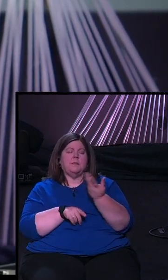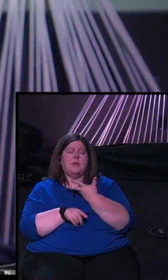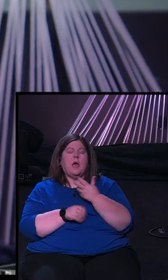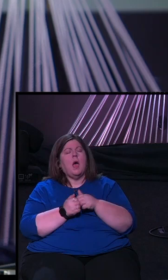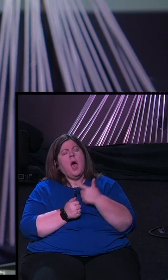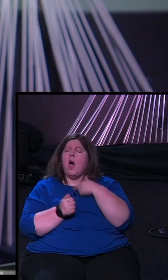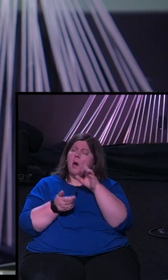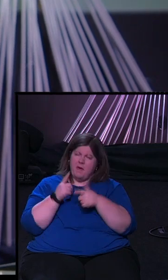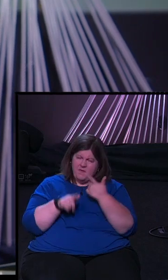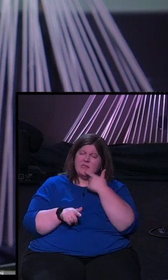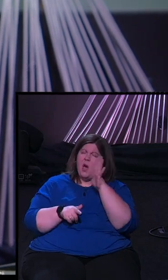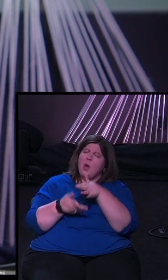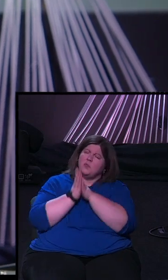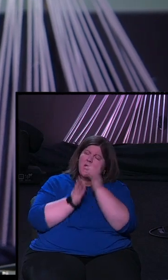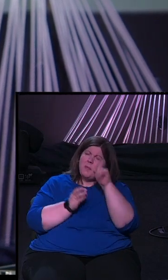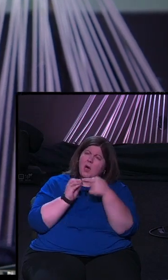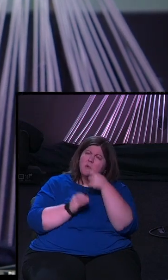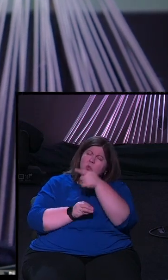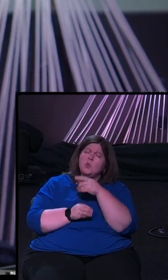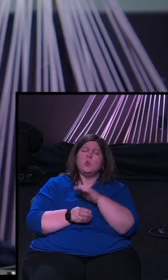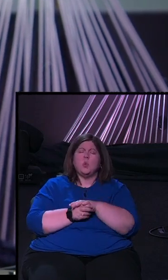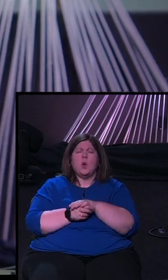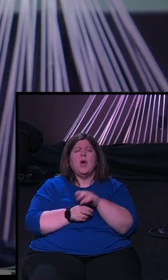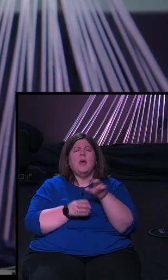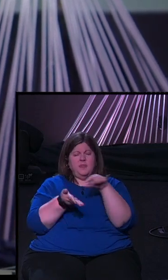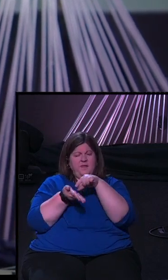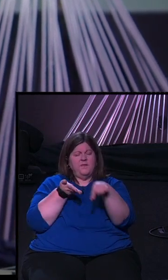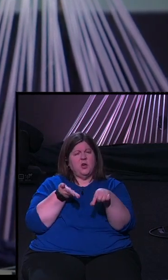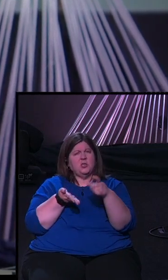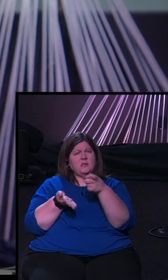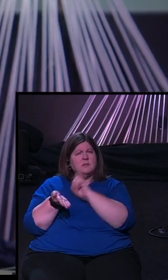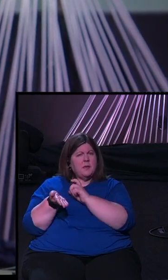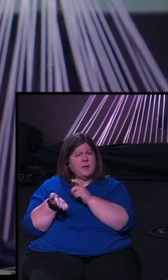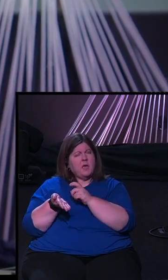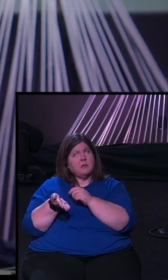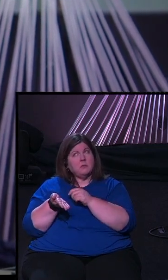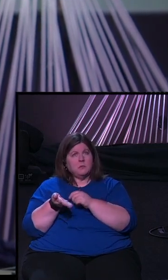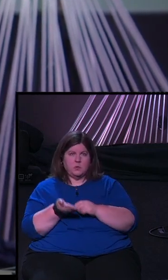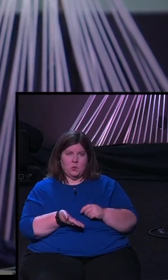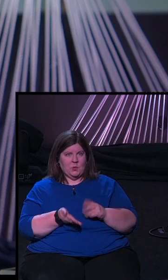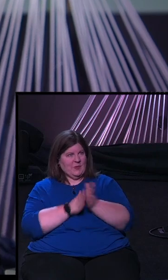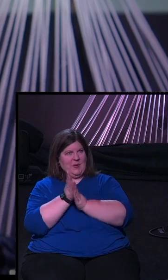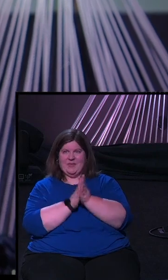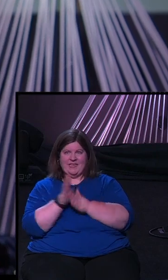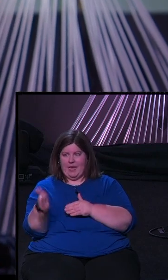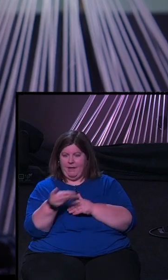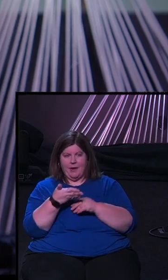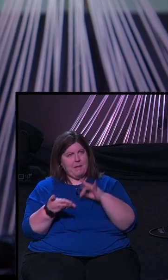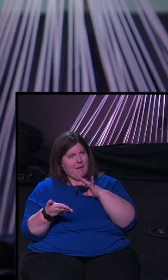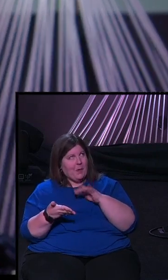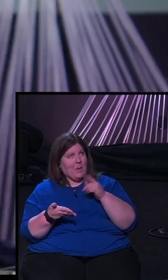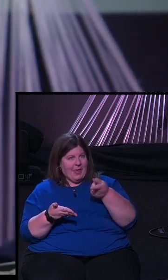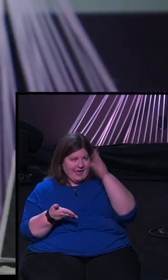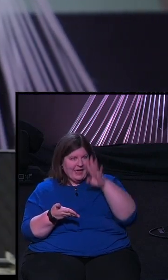verse to my mind. I just wanted to share it with you. Well, he didn't type out the verse. He just gave me the reference. So I was really excited. I was like, wow, that's cool. The